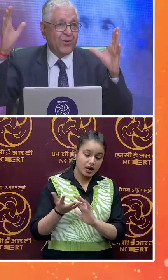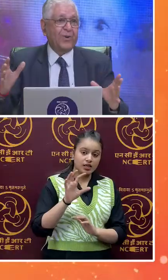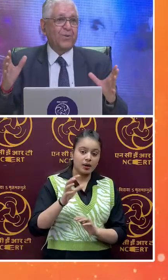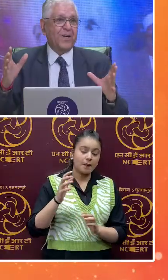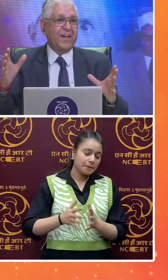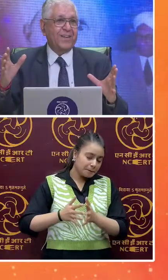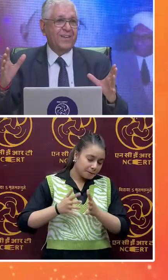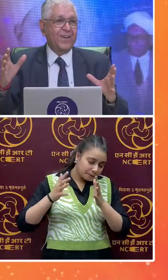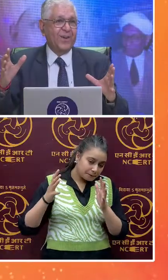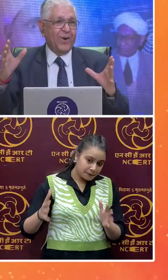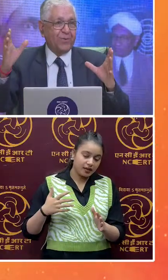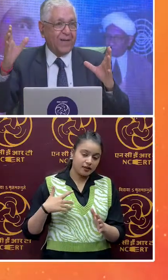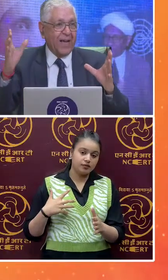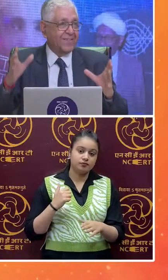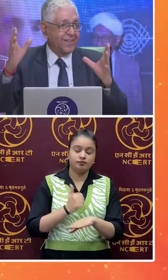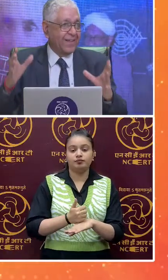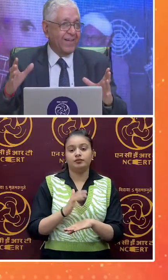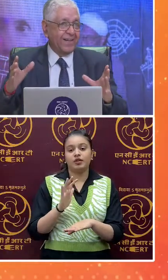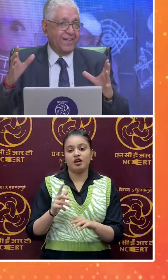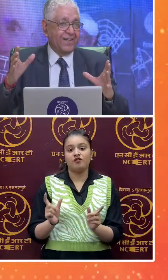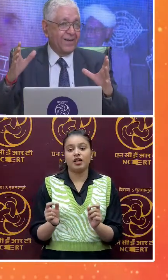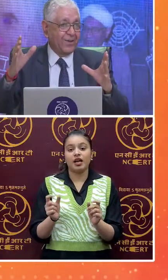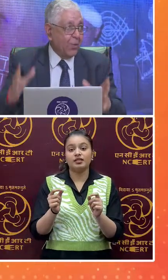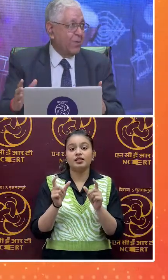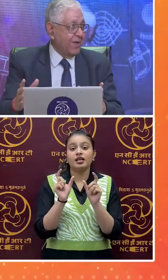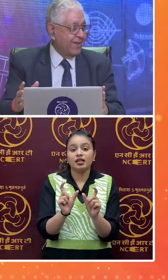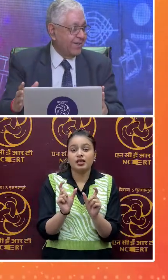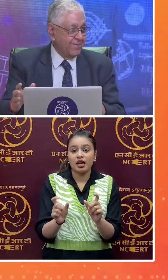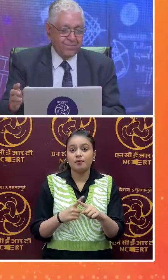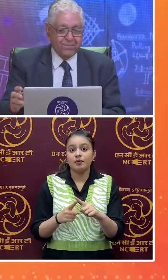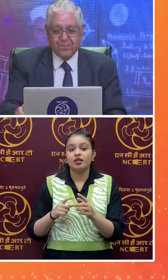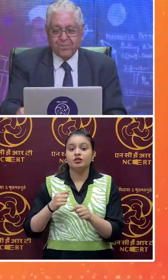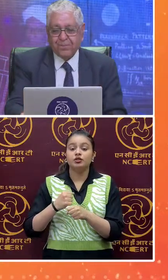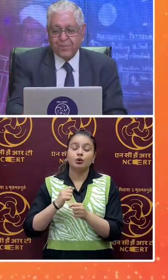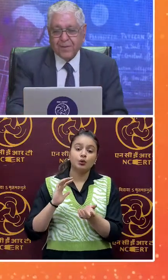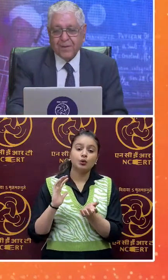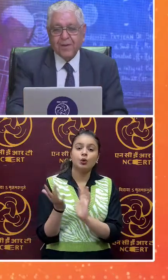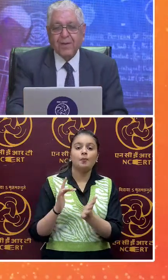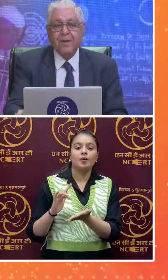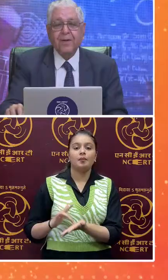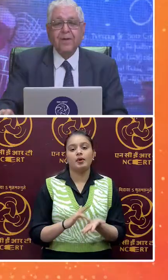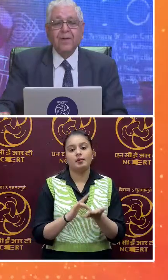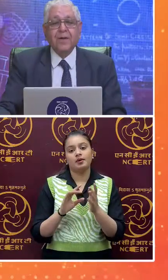biggest conglomerate of cancer care globally.